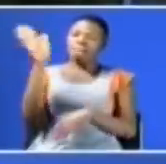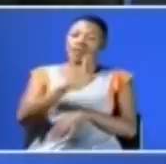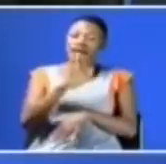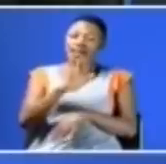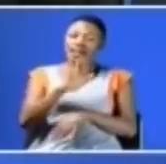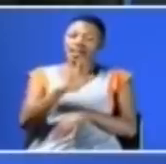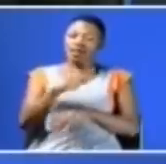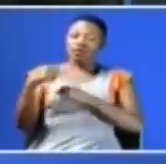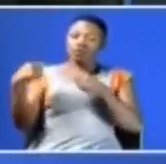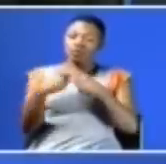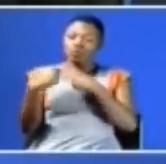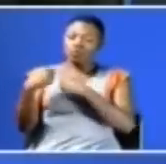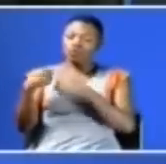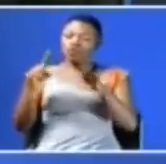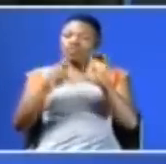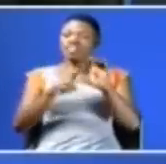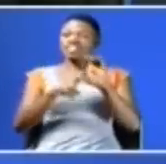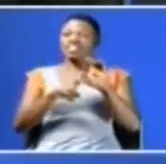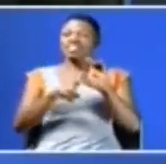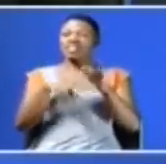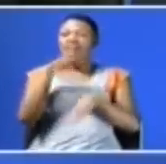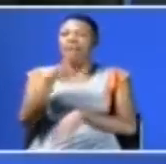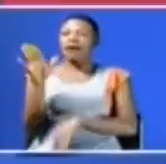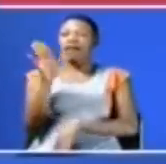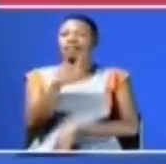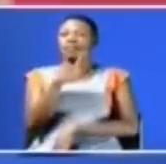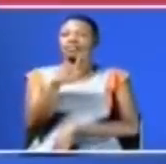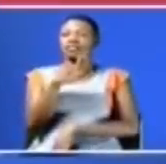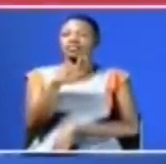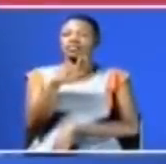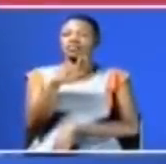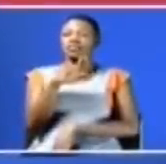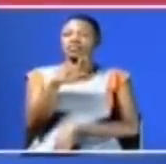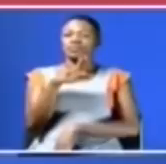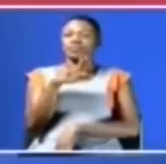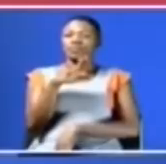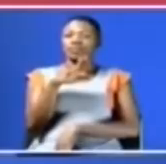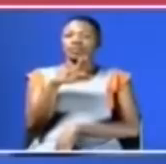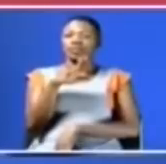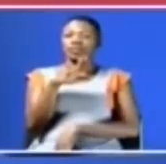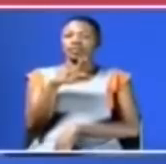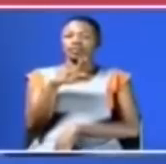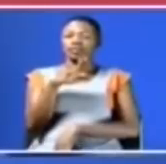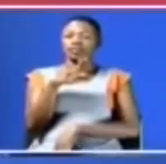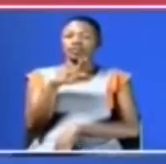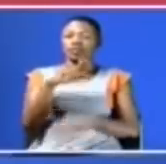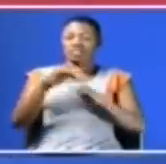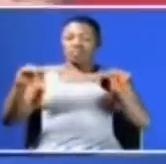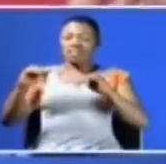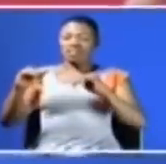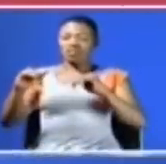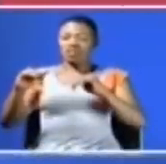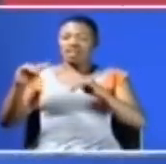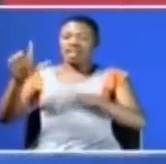seats in Congress, because that's what the separation, the essence of parliament, of presidential system, is separation of legislature